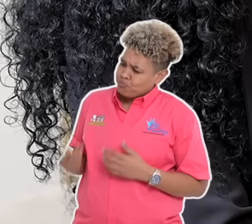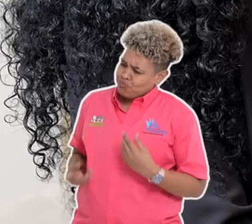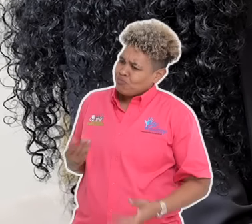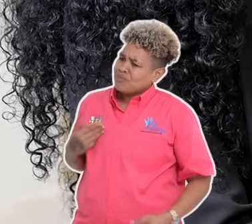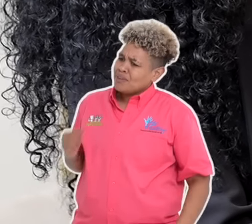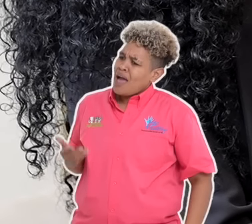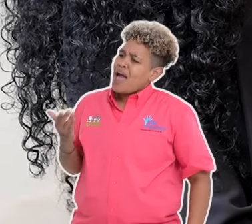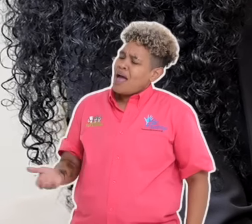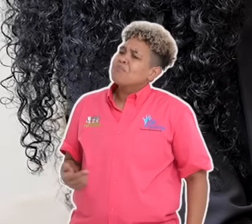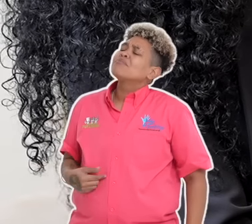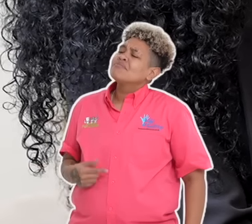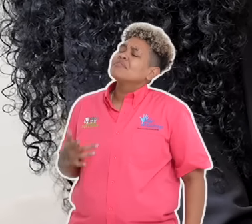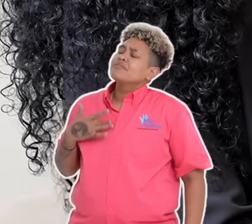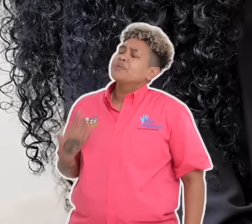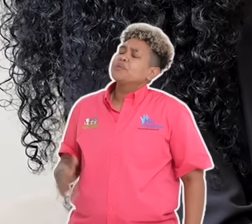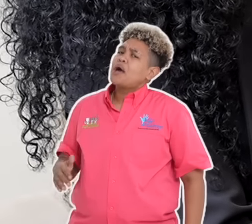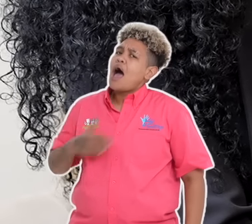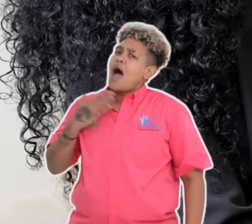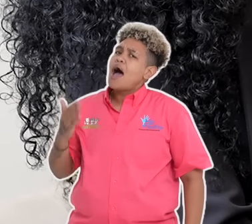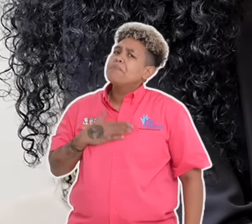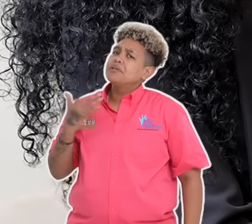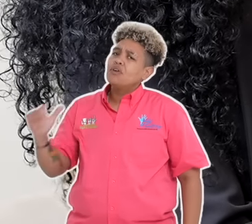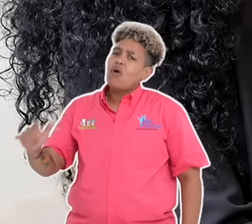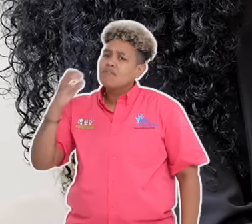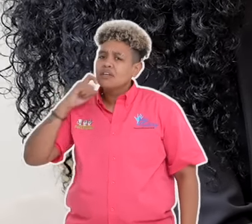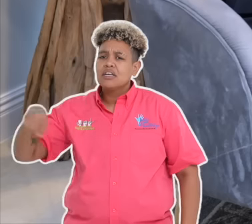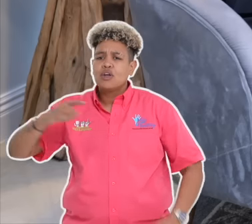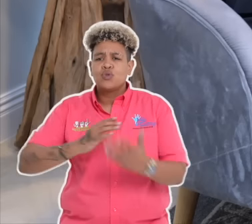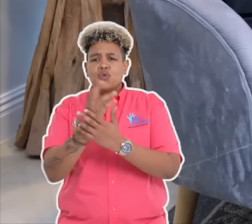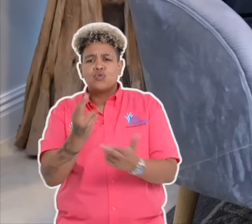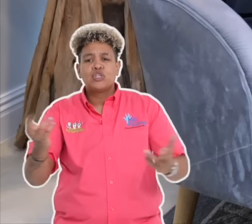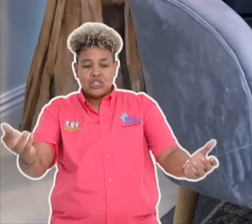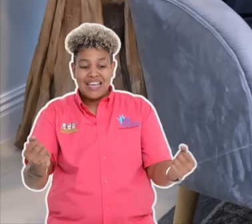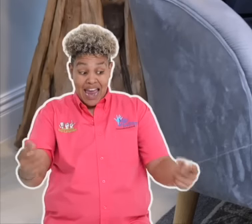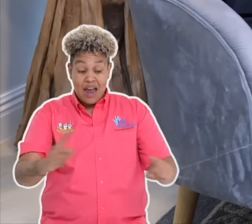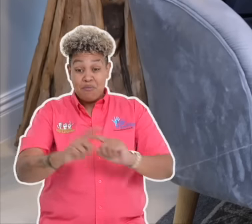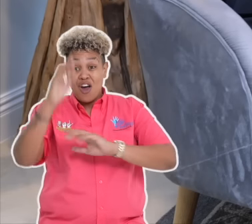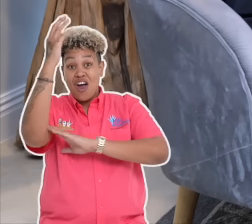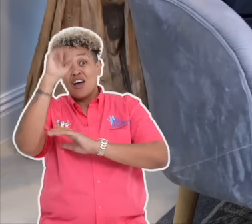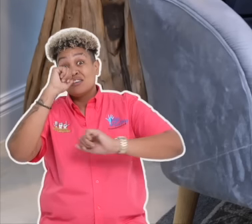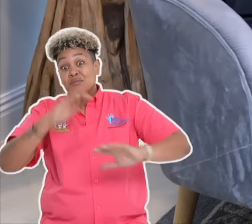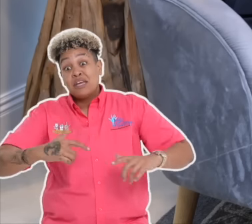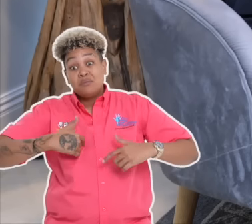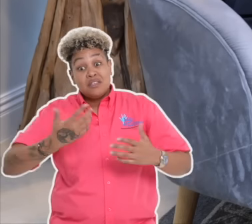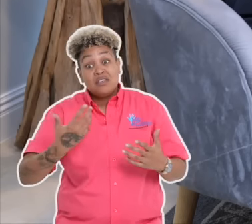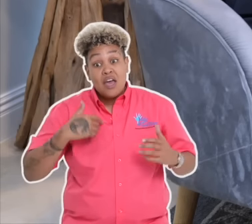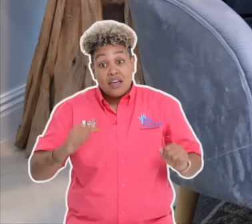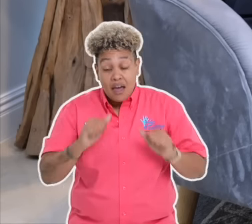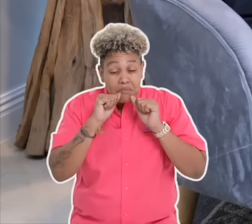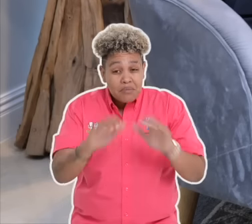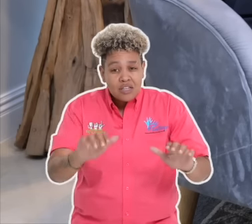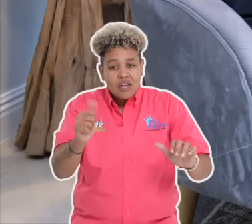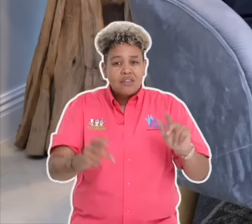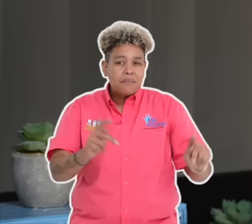and then I'm able to be in a place where I'm able to care for them and love them through the resources I have, but God has blessed me so that